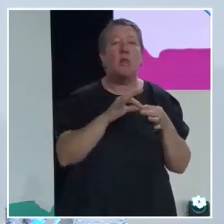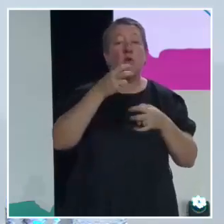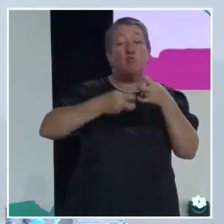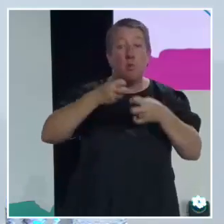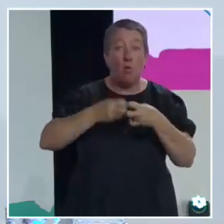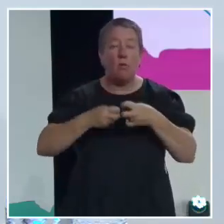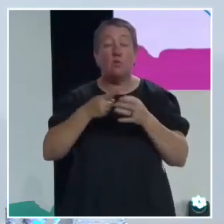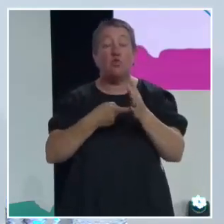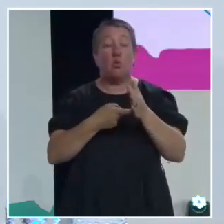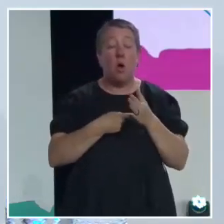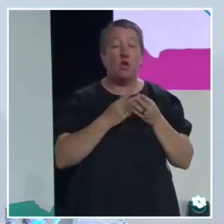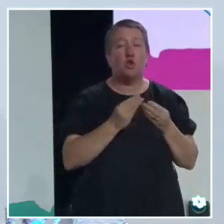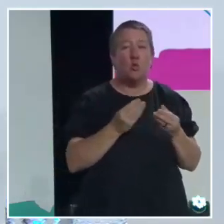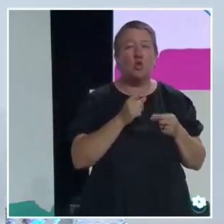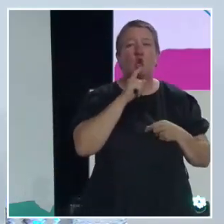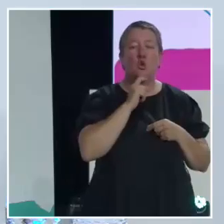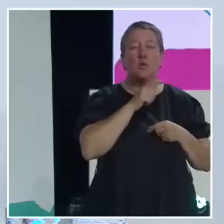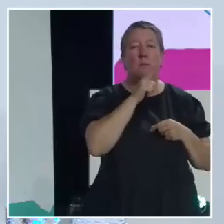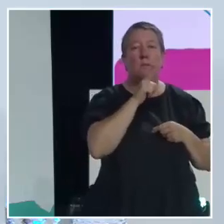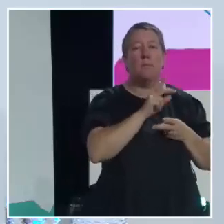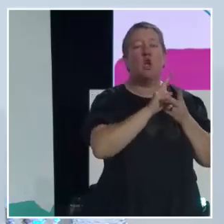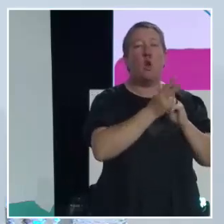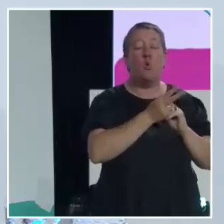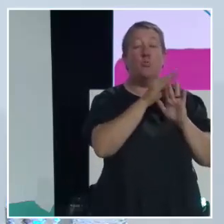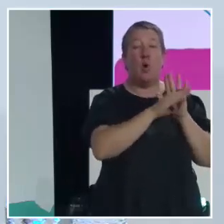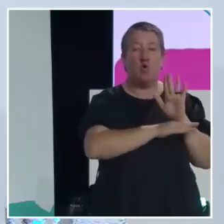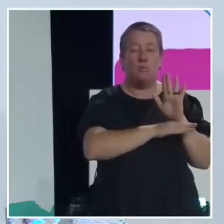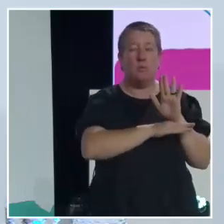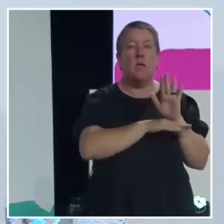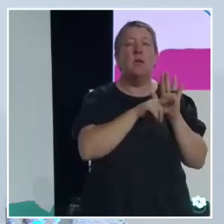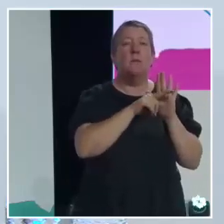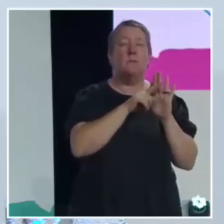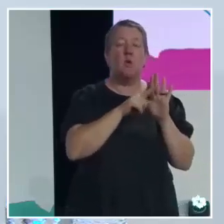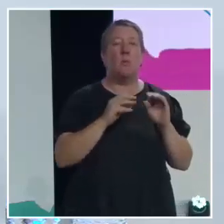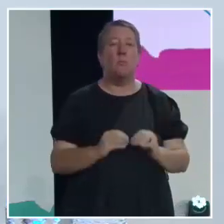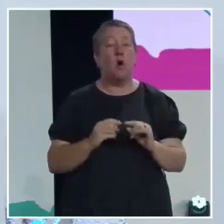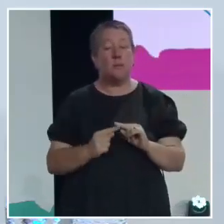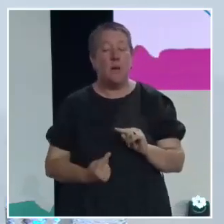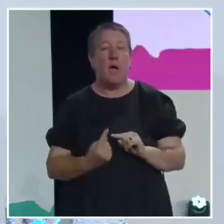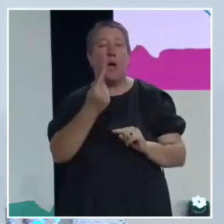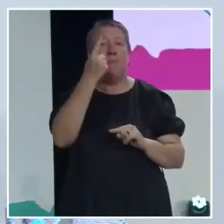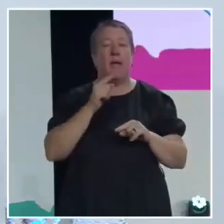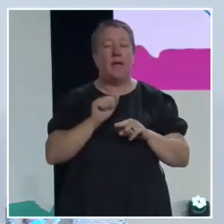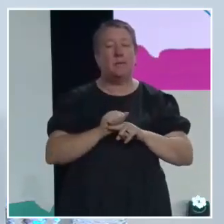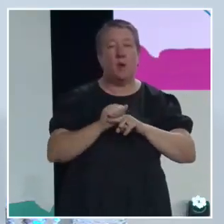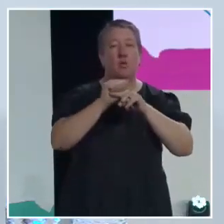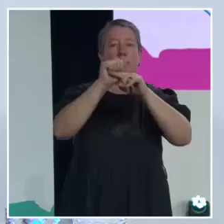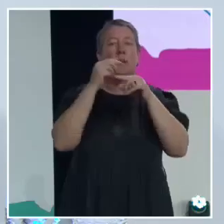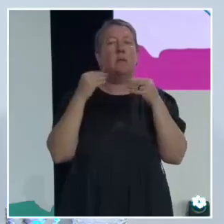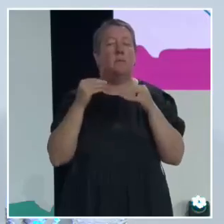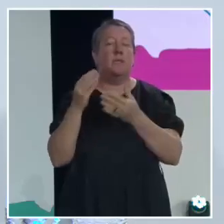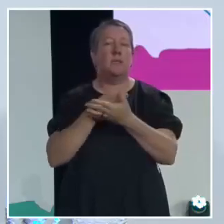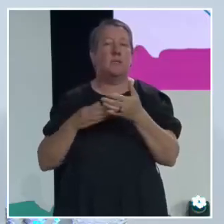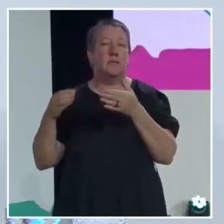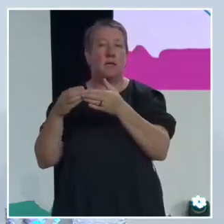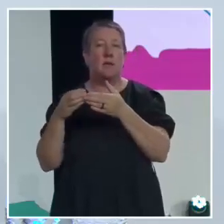that require solutions, using public loan programs to get the bottom-up experimentation in the business sector, and as Didi said, not just